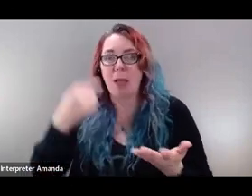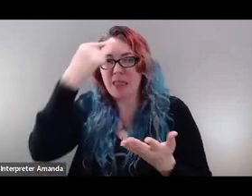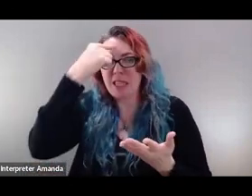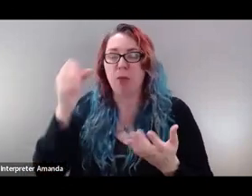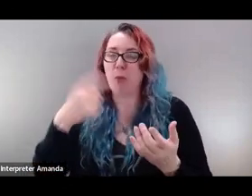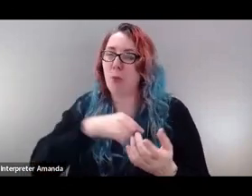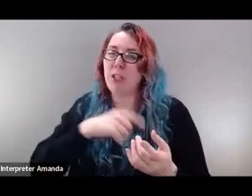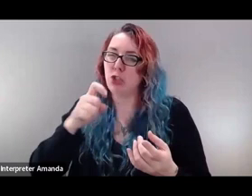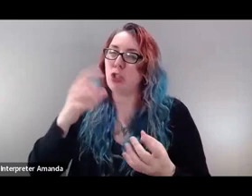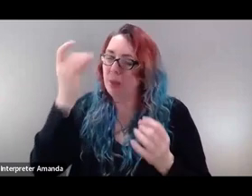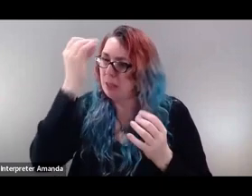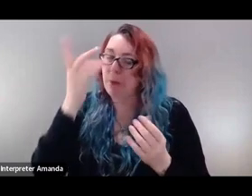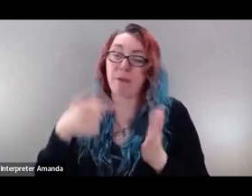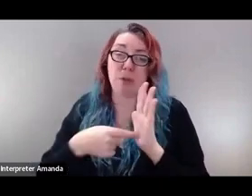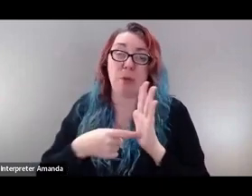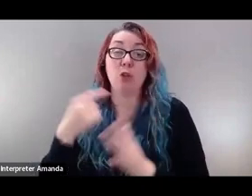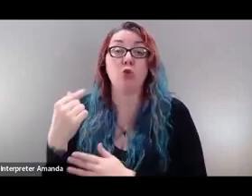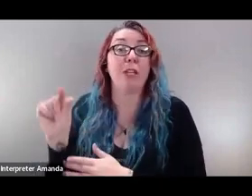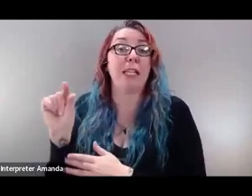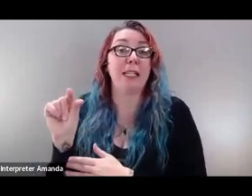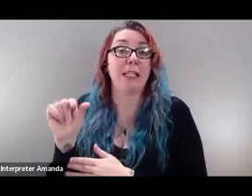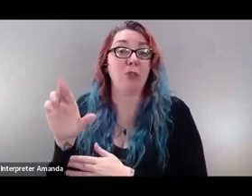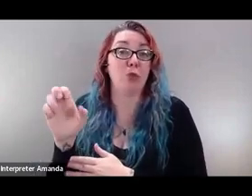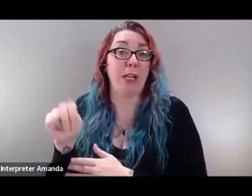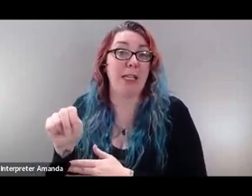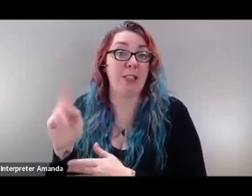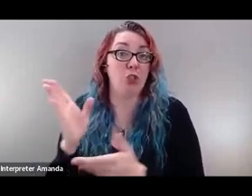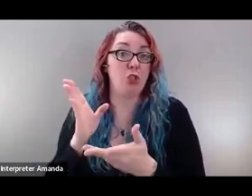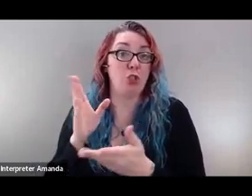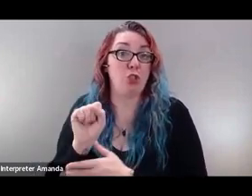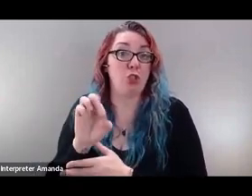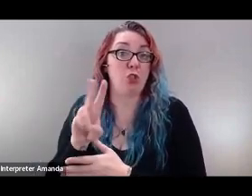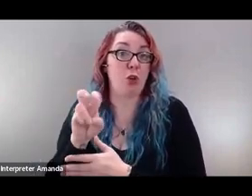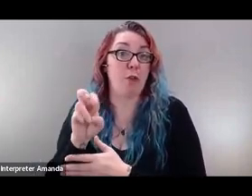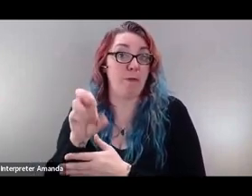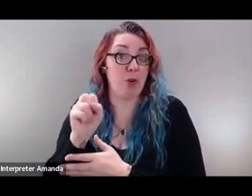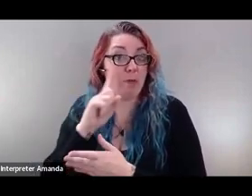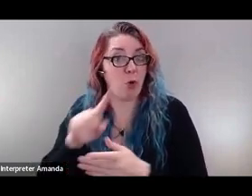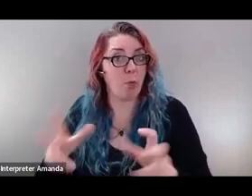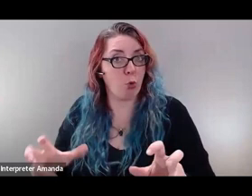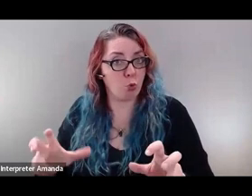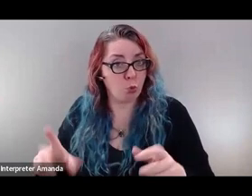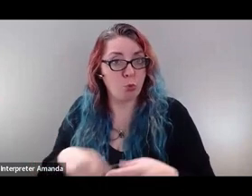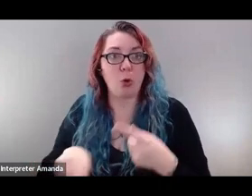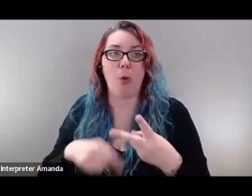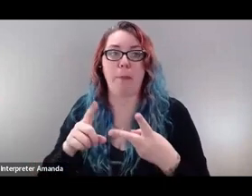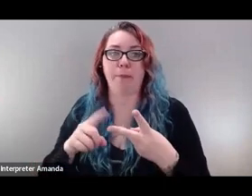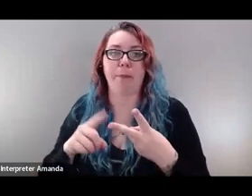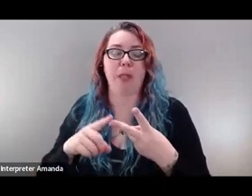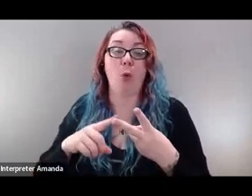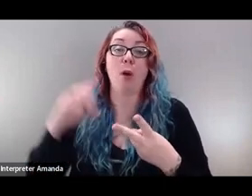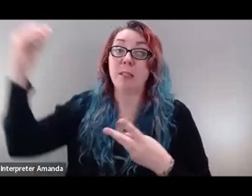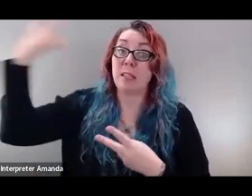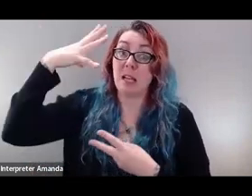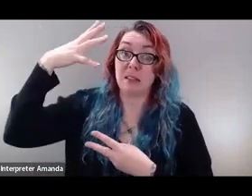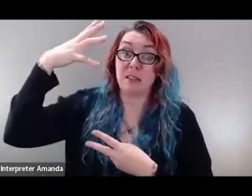with maybe even solar powered servers, thinking about how it is that the images that we put up on a website have like a